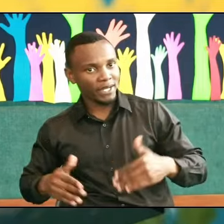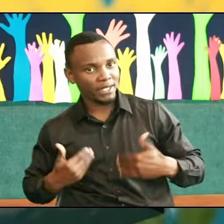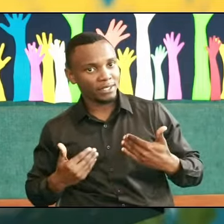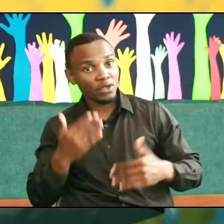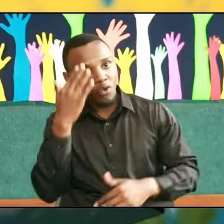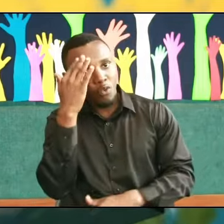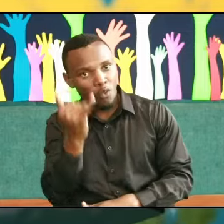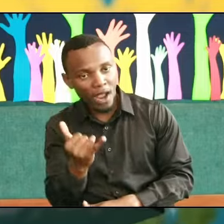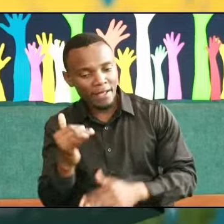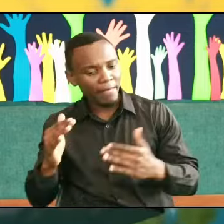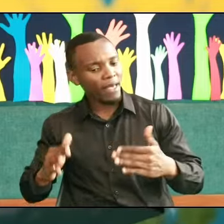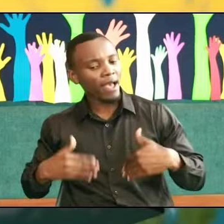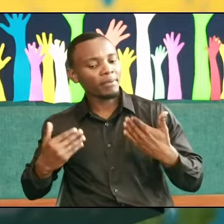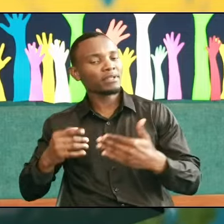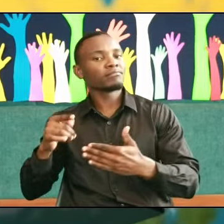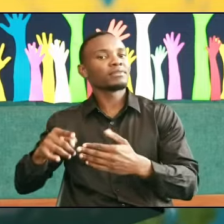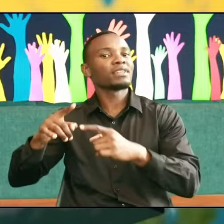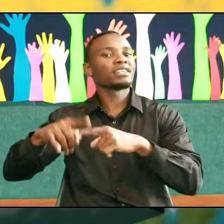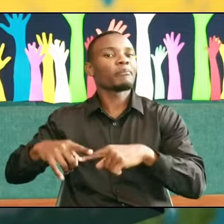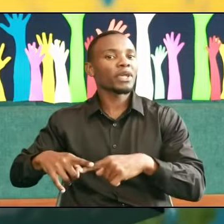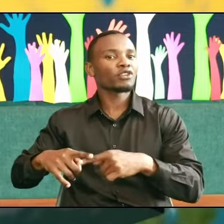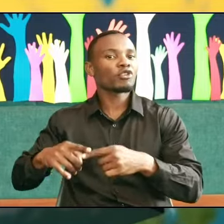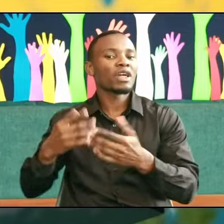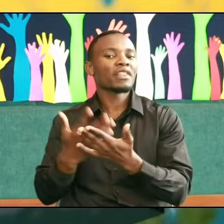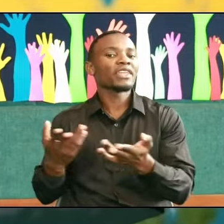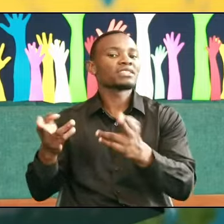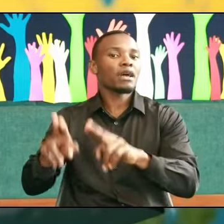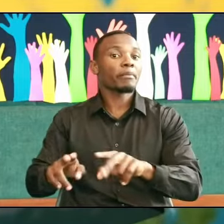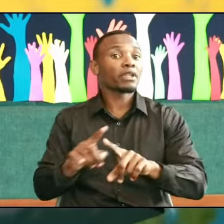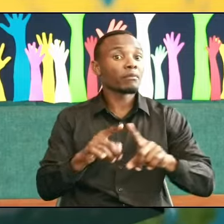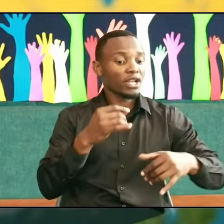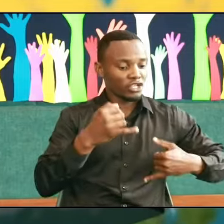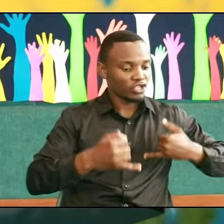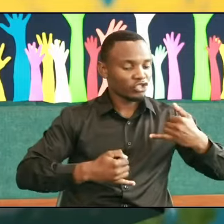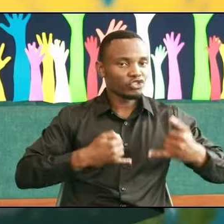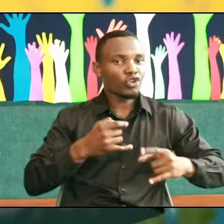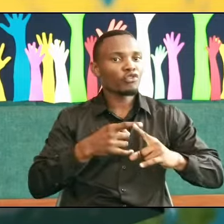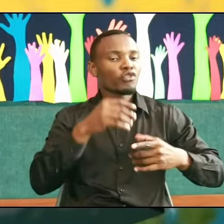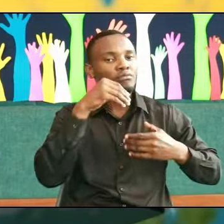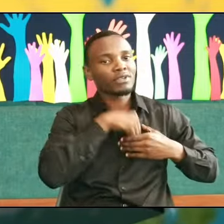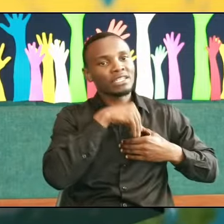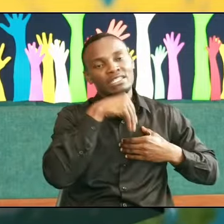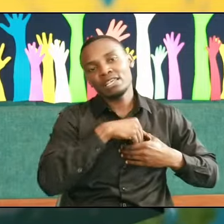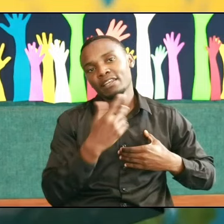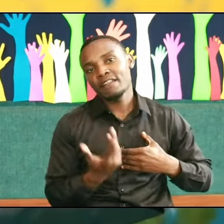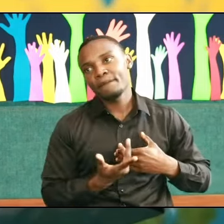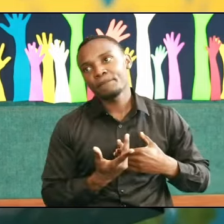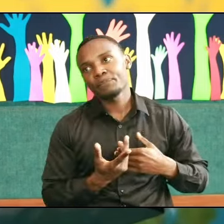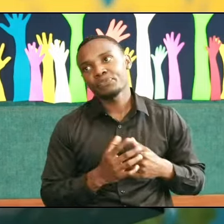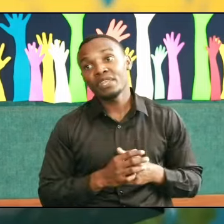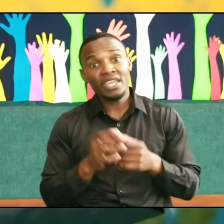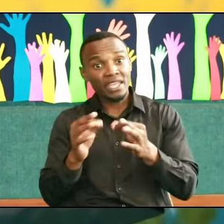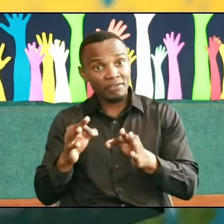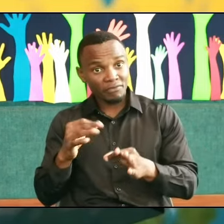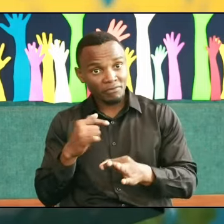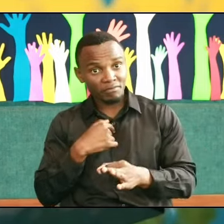happenings. But joy comes from within. It happens I have a new car, I am happy.